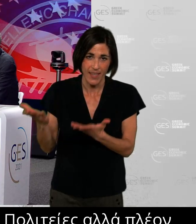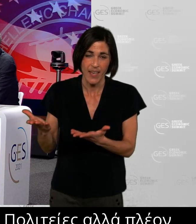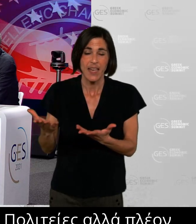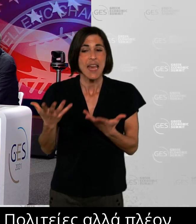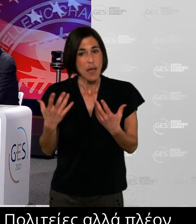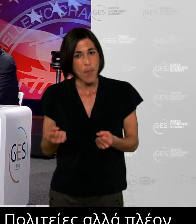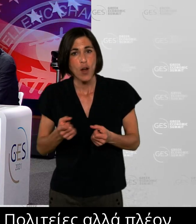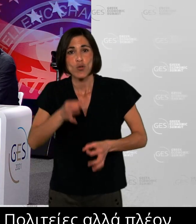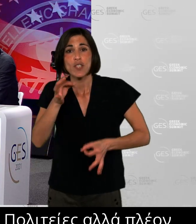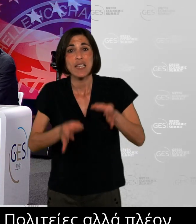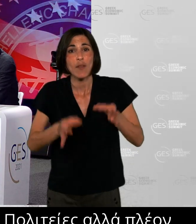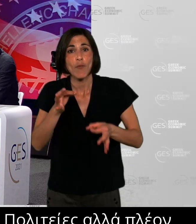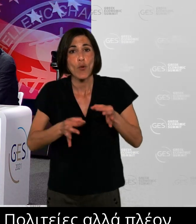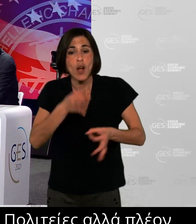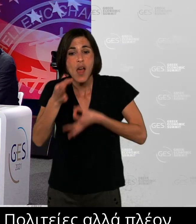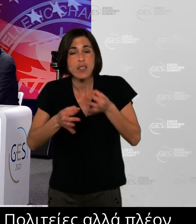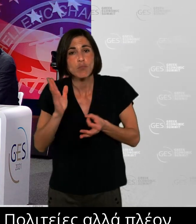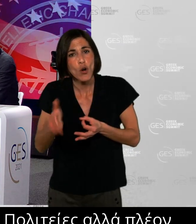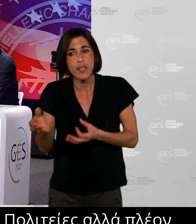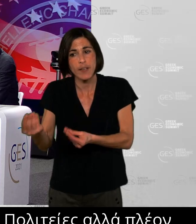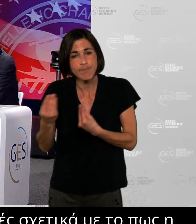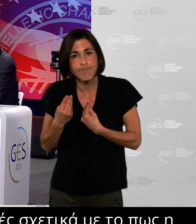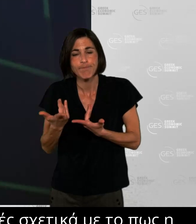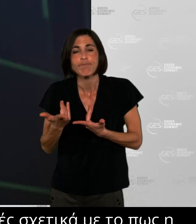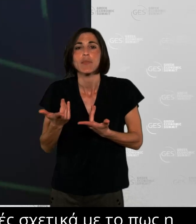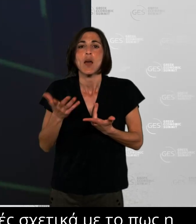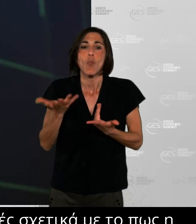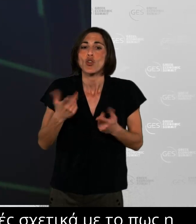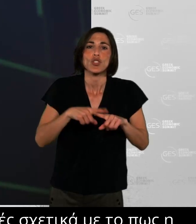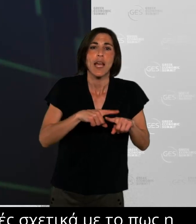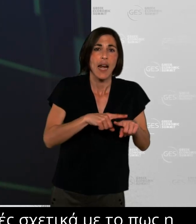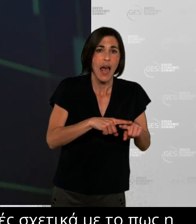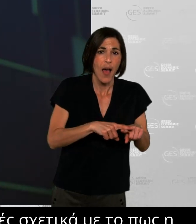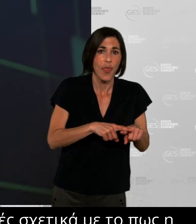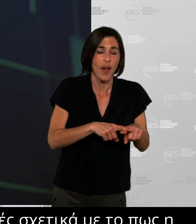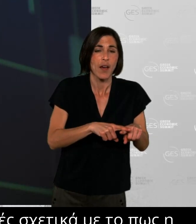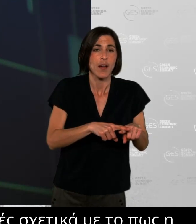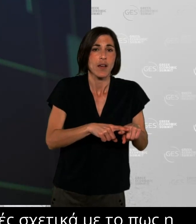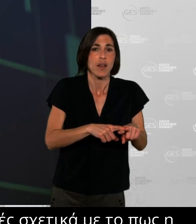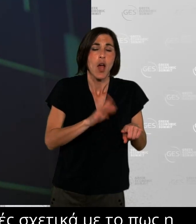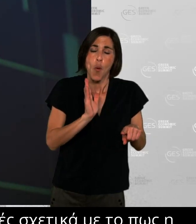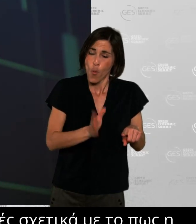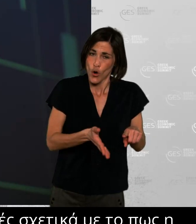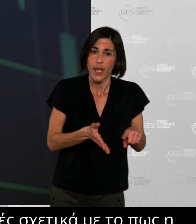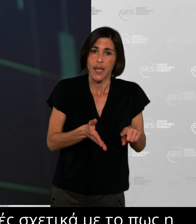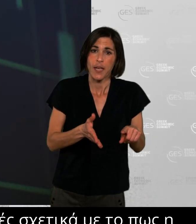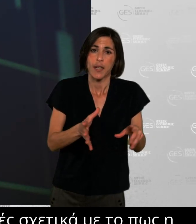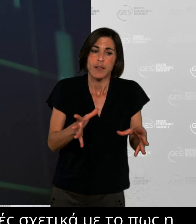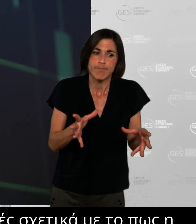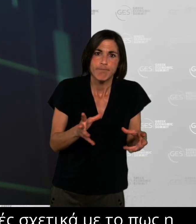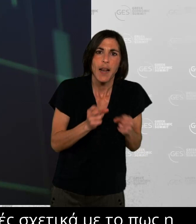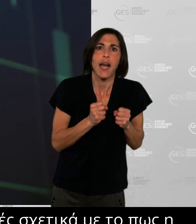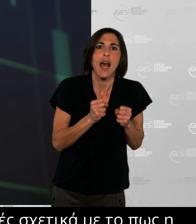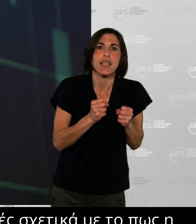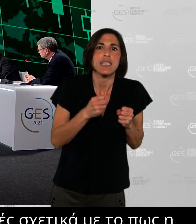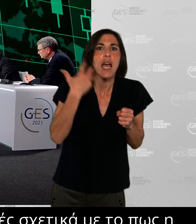highly skilled talent instead of them living abroad and possibly also attract digital nomads and investment capital in R&D